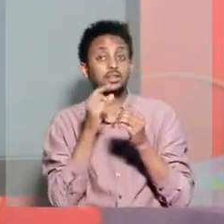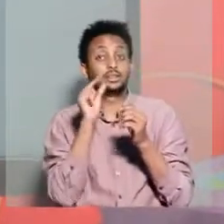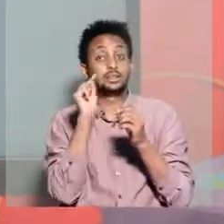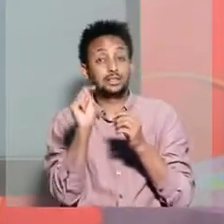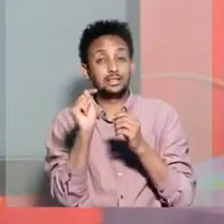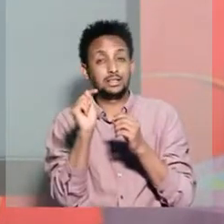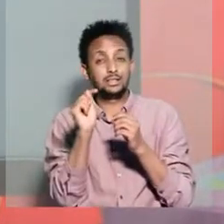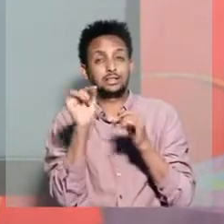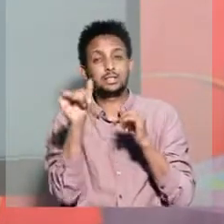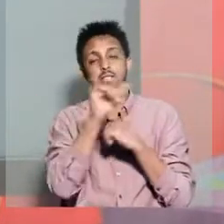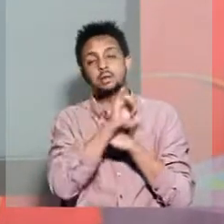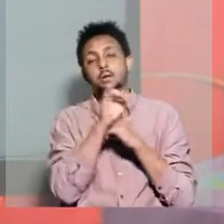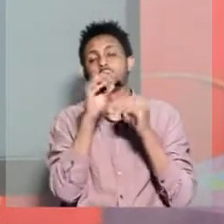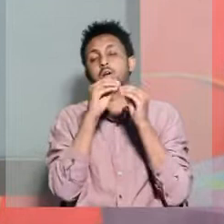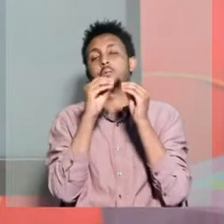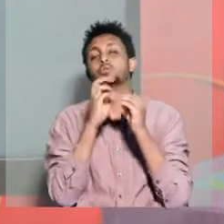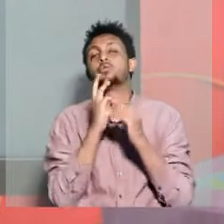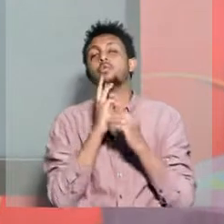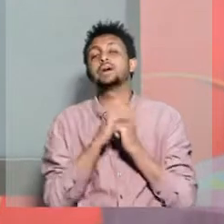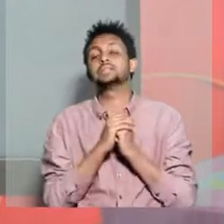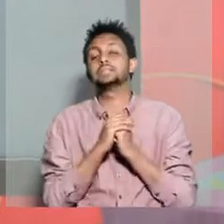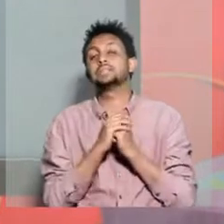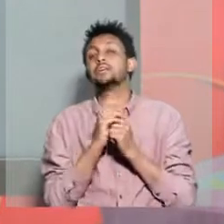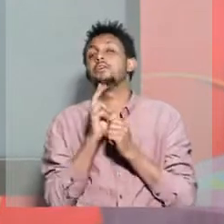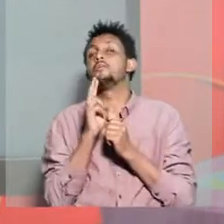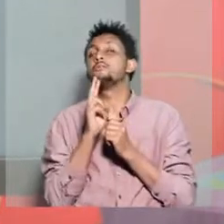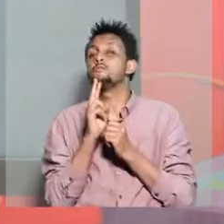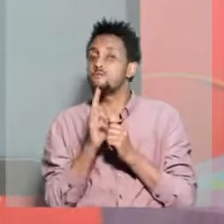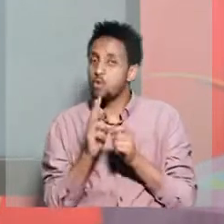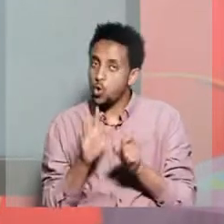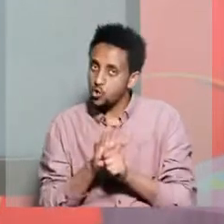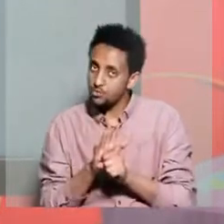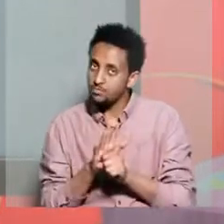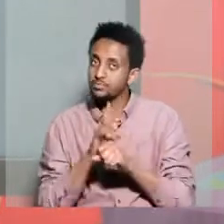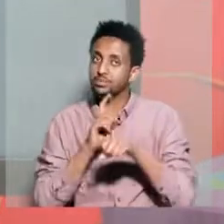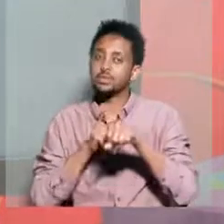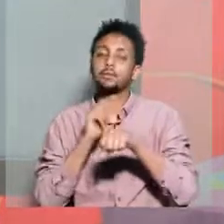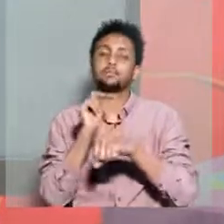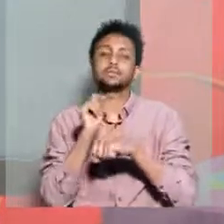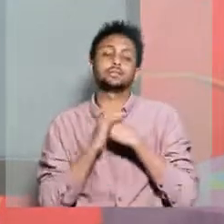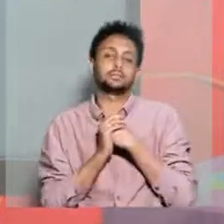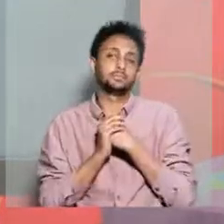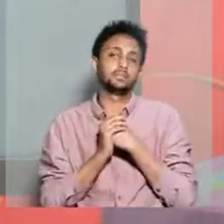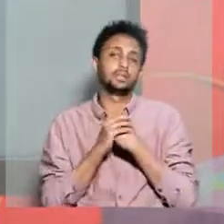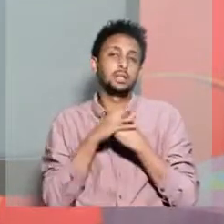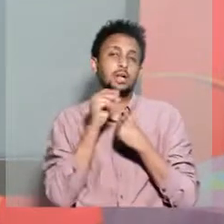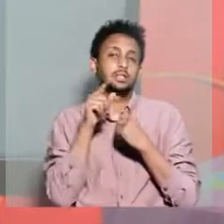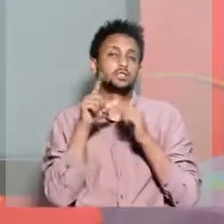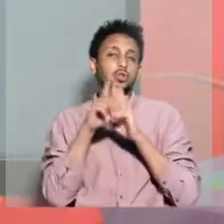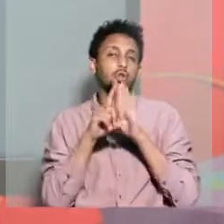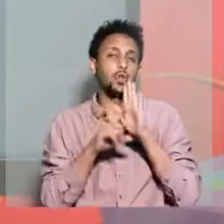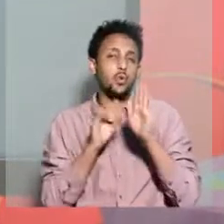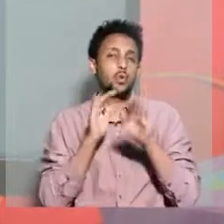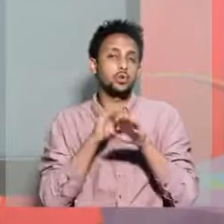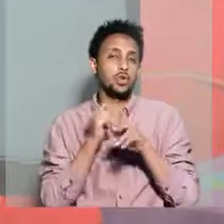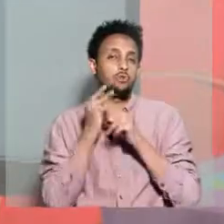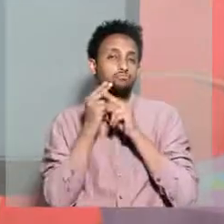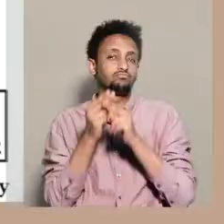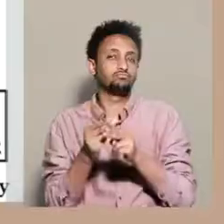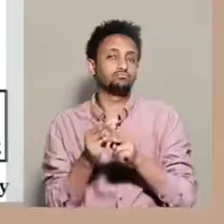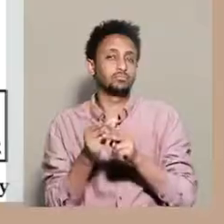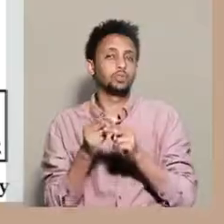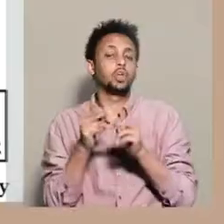t is the same as the amount of water per volume per unit time t here. And this law is known to be the